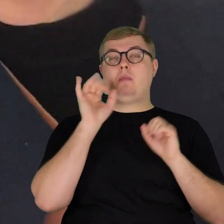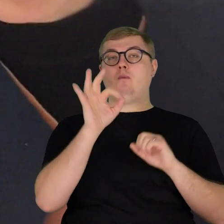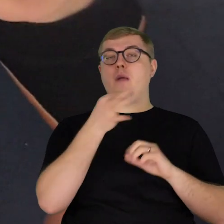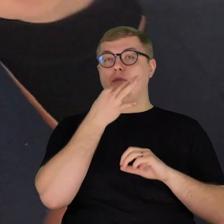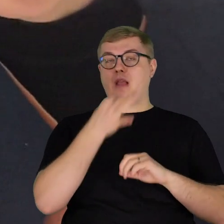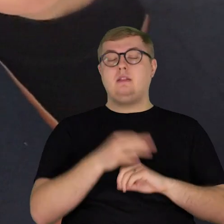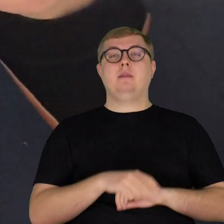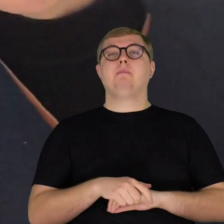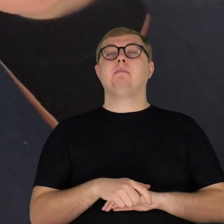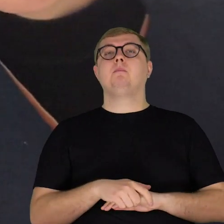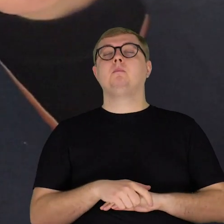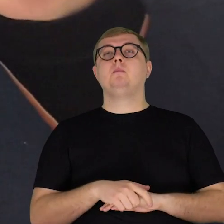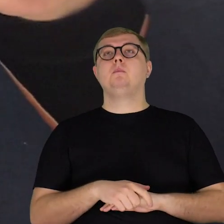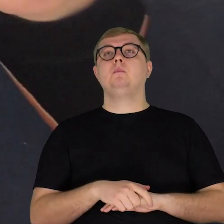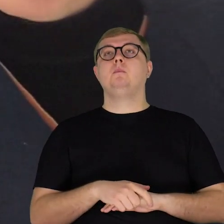it would be